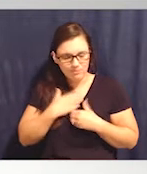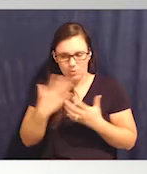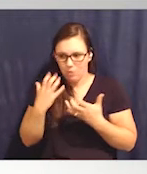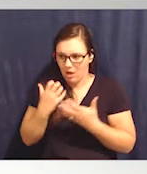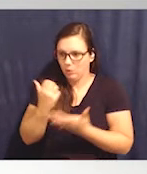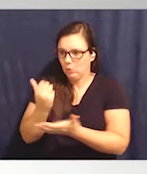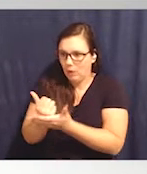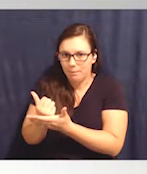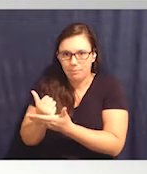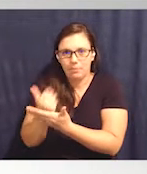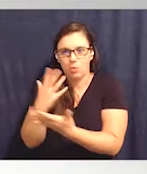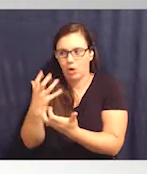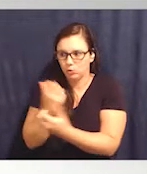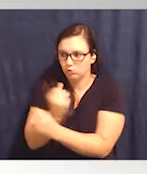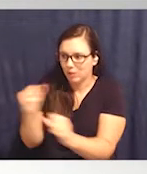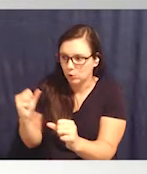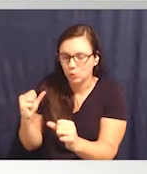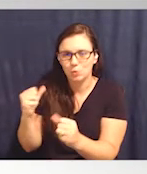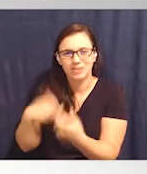of letting them